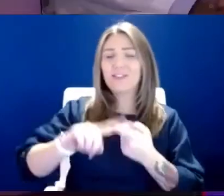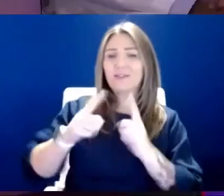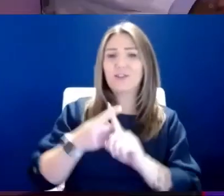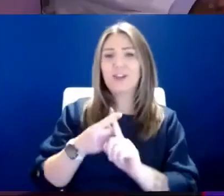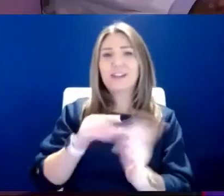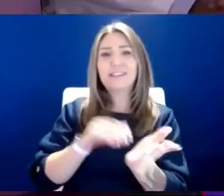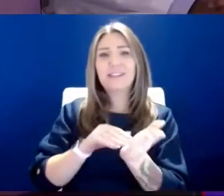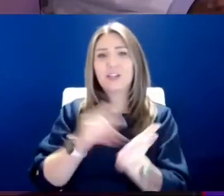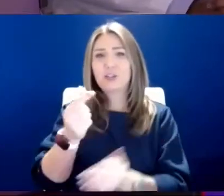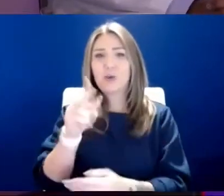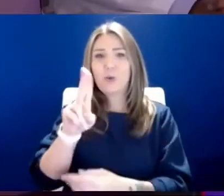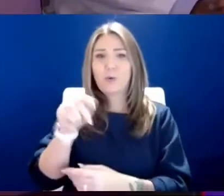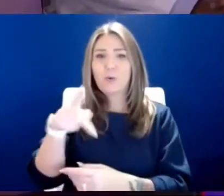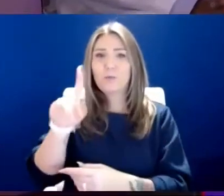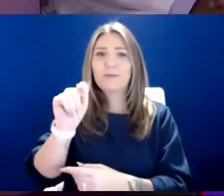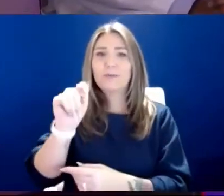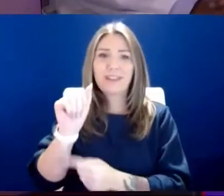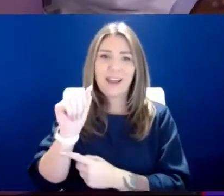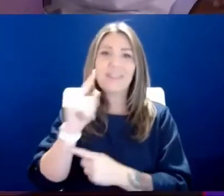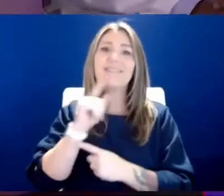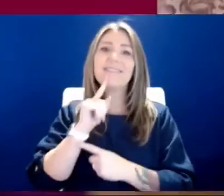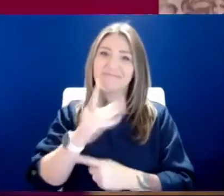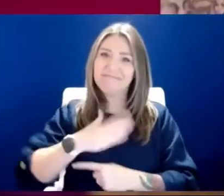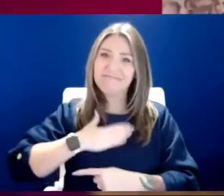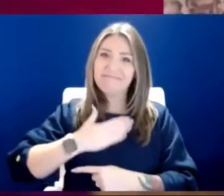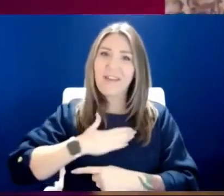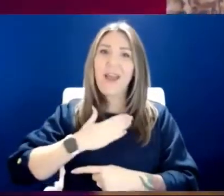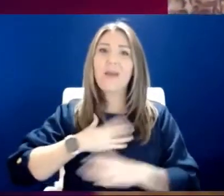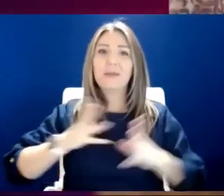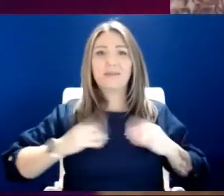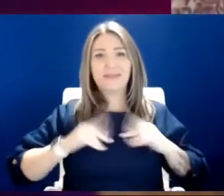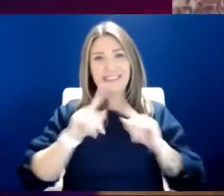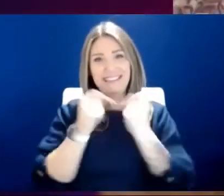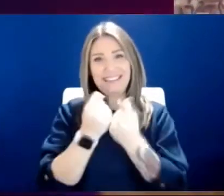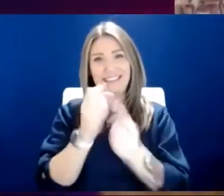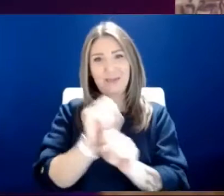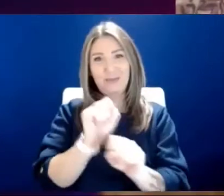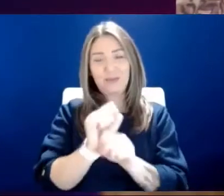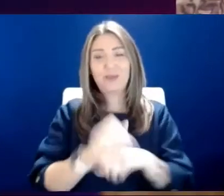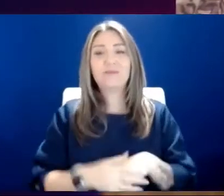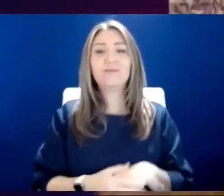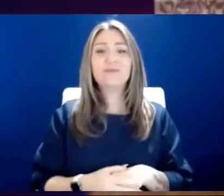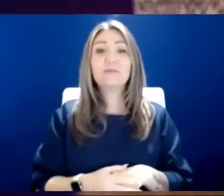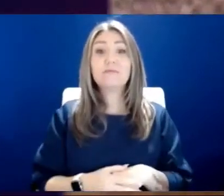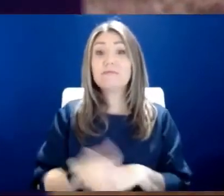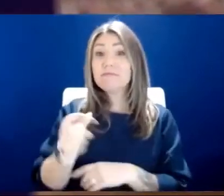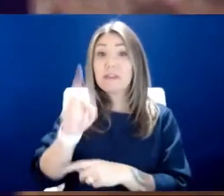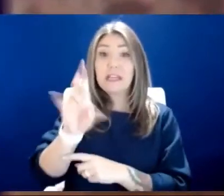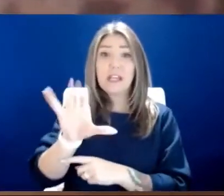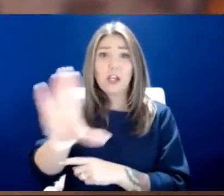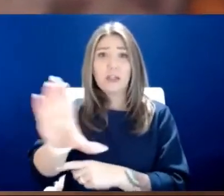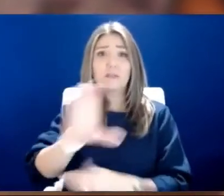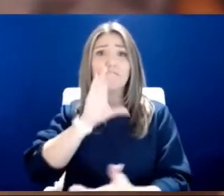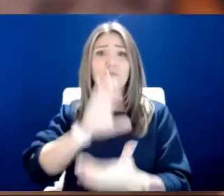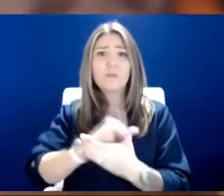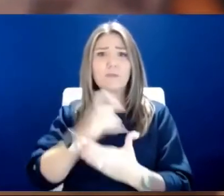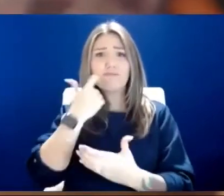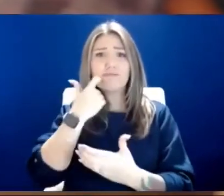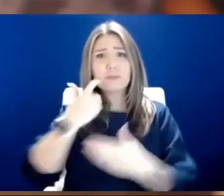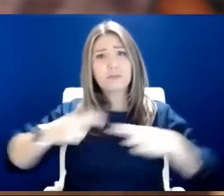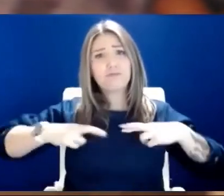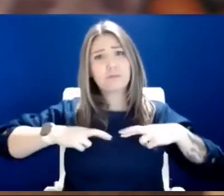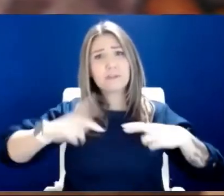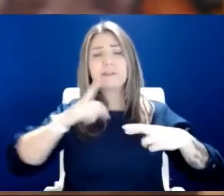Gupta's reluctant to accept. It was teamwork. Gary and his wife had just retired and were planning a cross-country vacation in